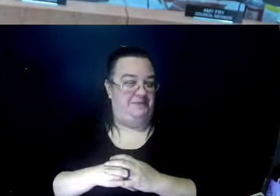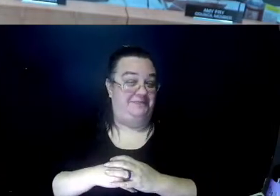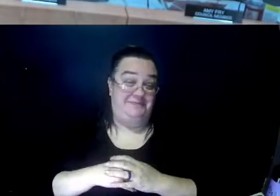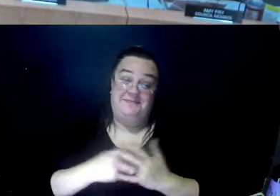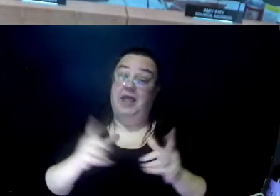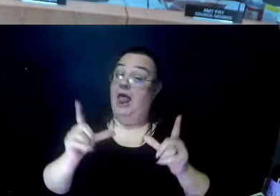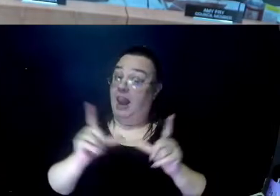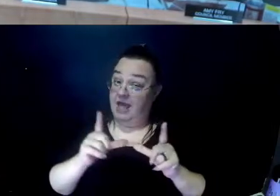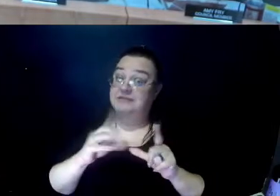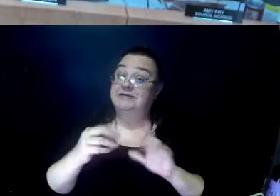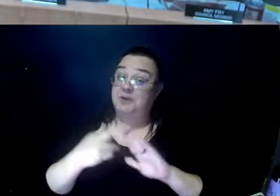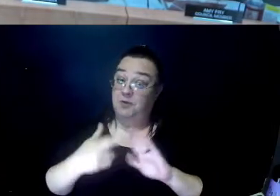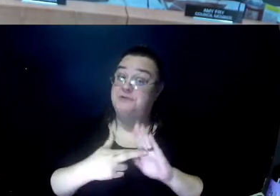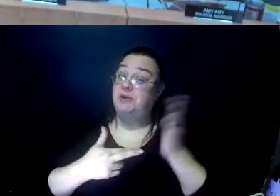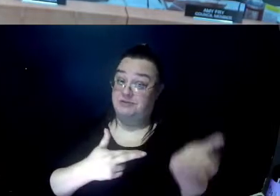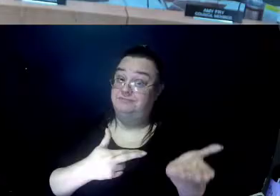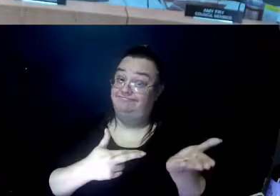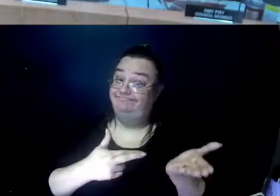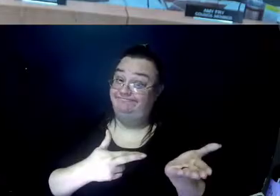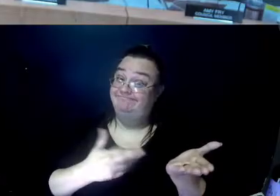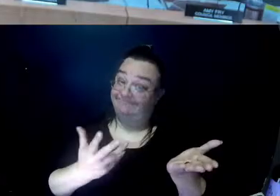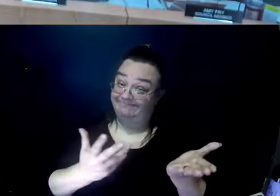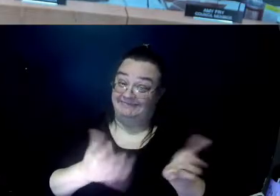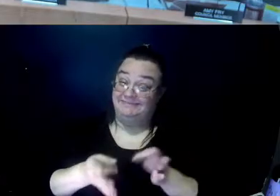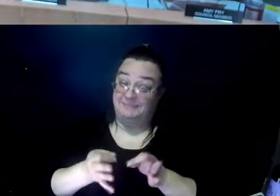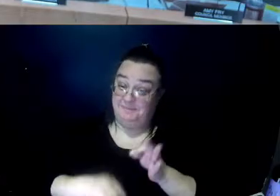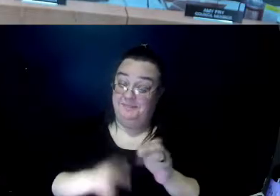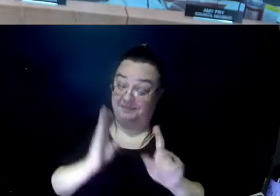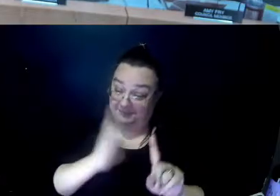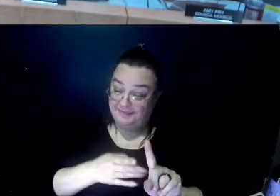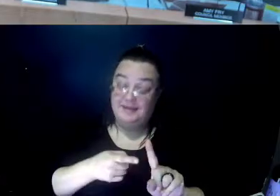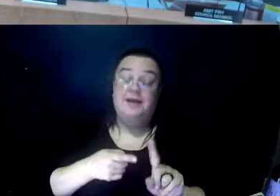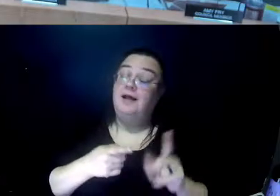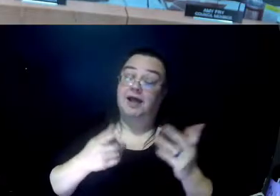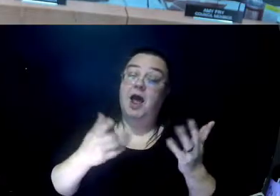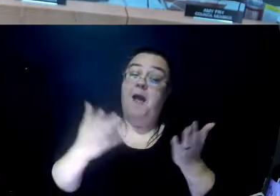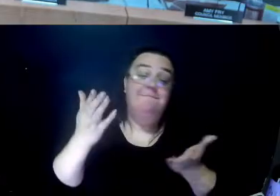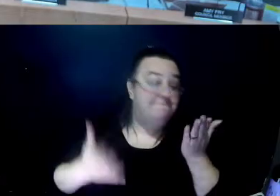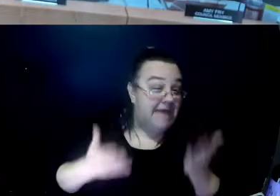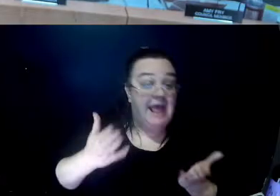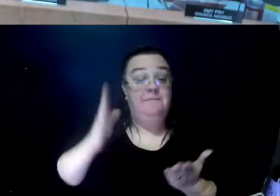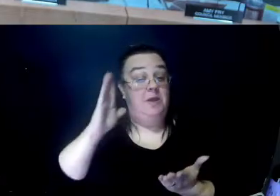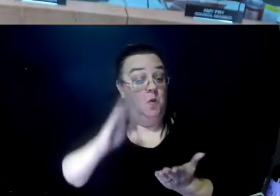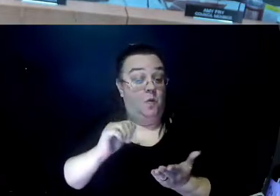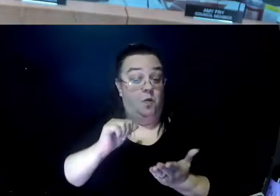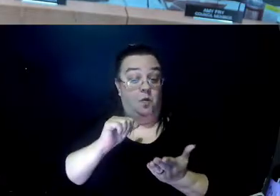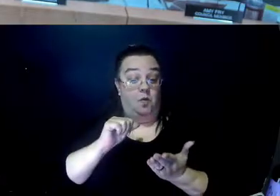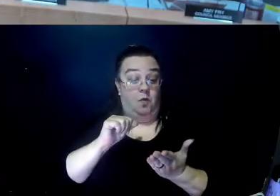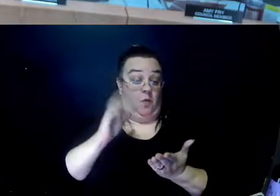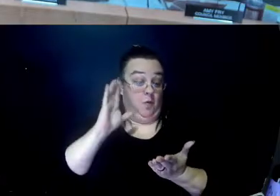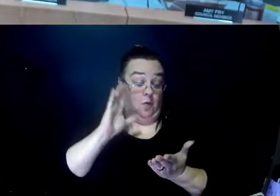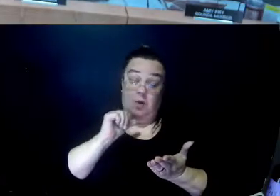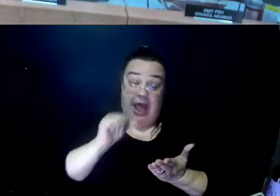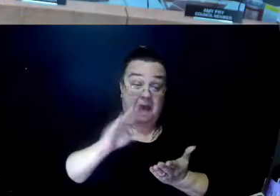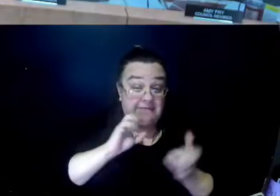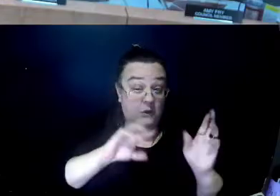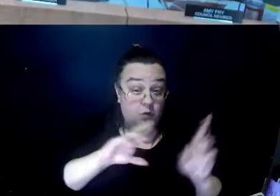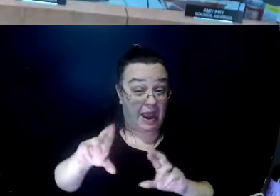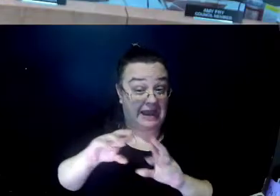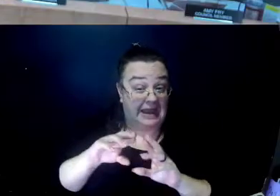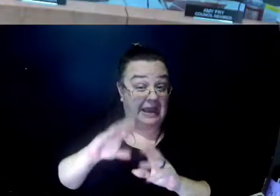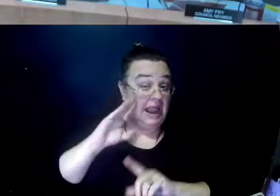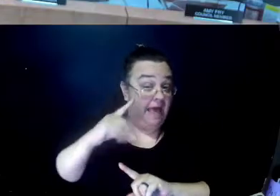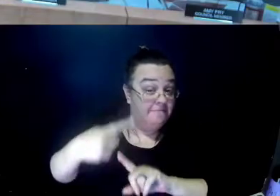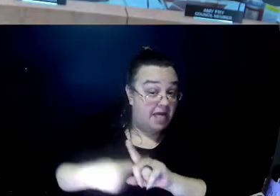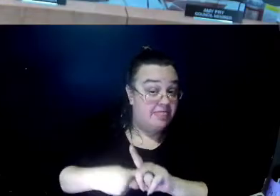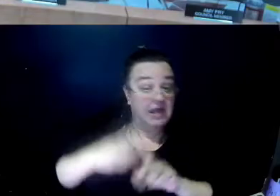License and registration. So, I mean, maybe we won't be ready in a month, and we